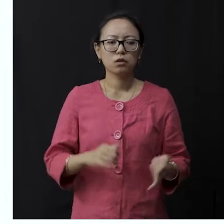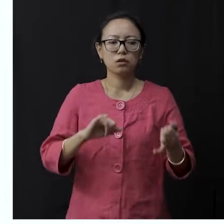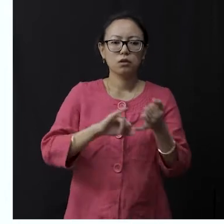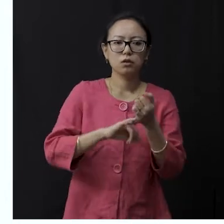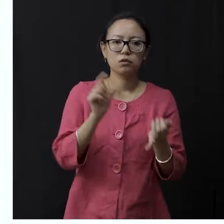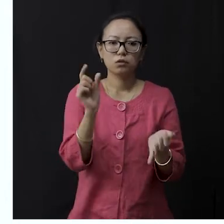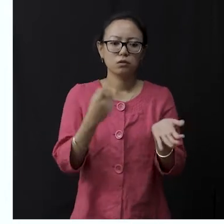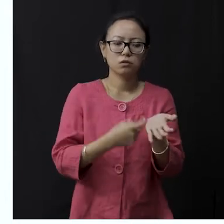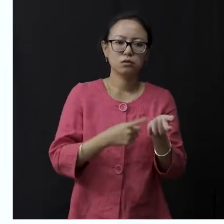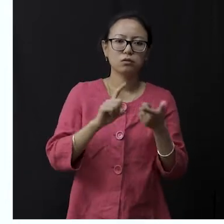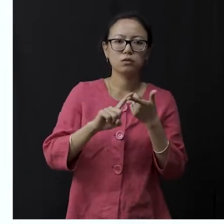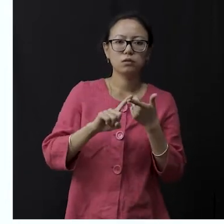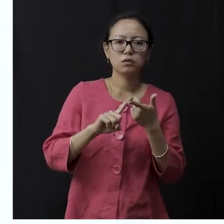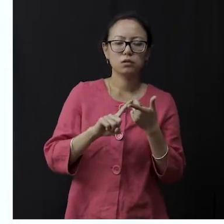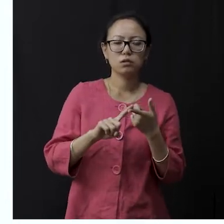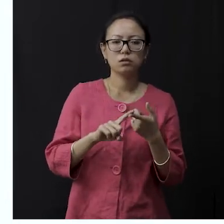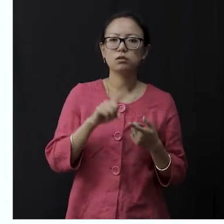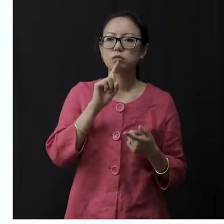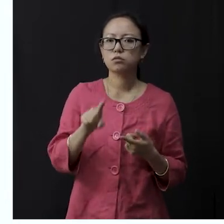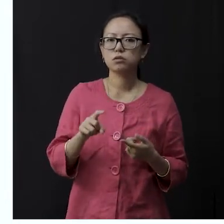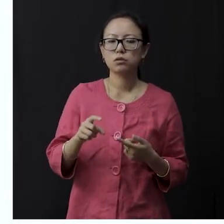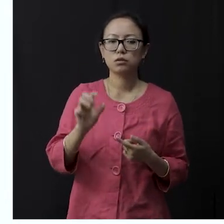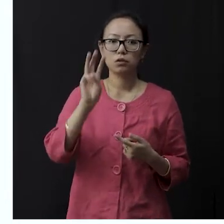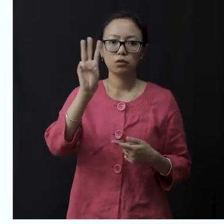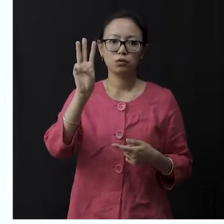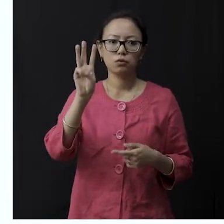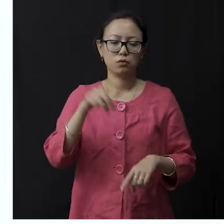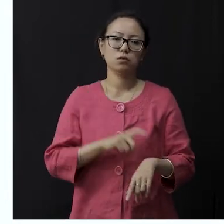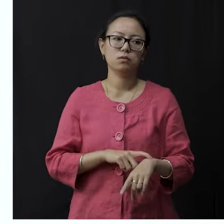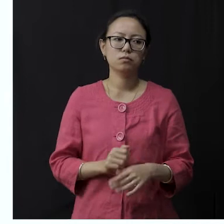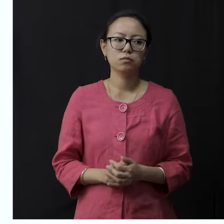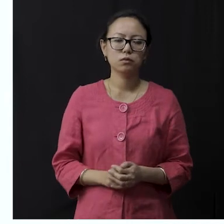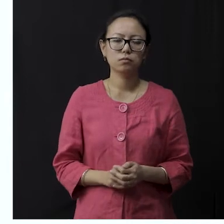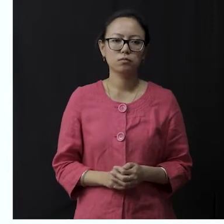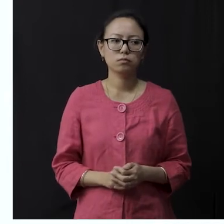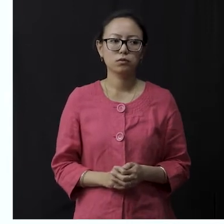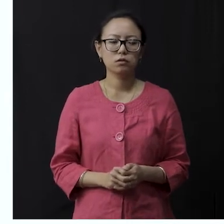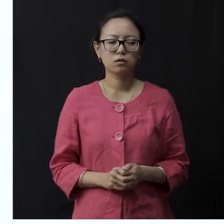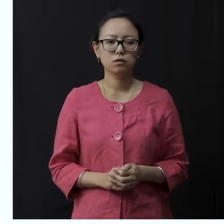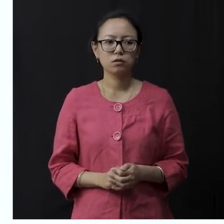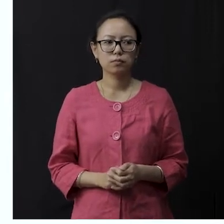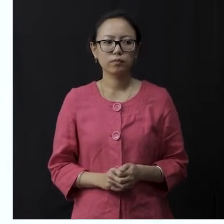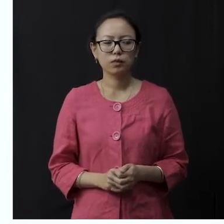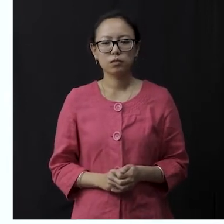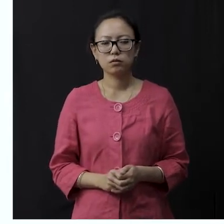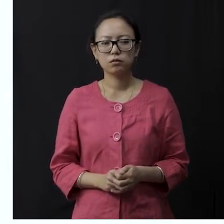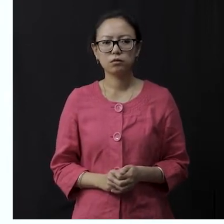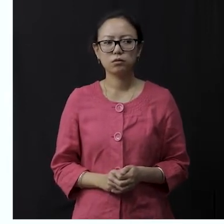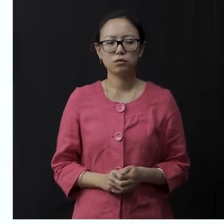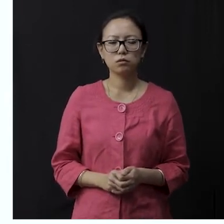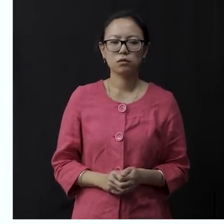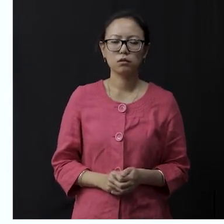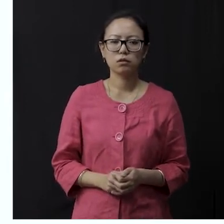surely heard that there was someone knocking at the door. So the person listened. He listened to he